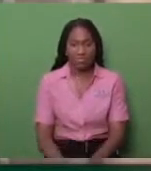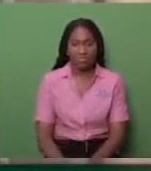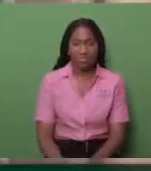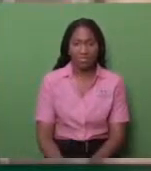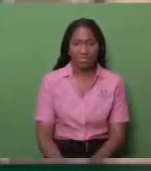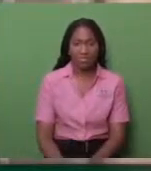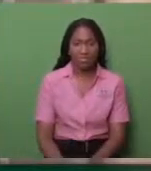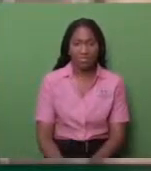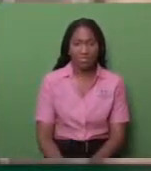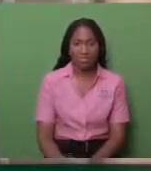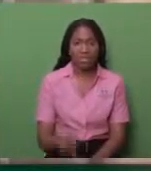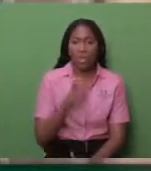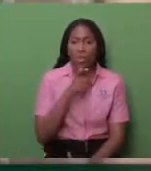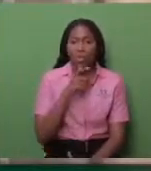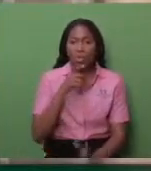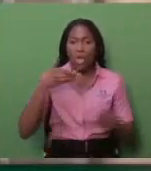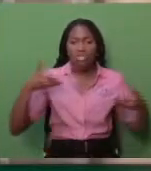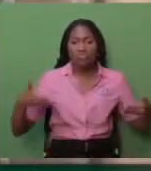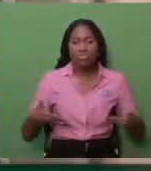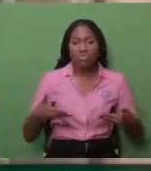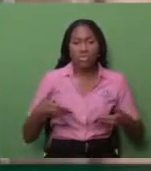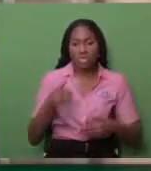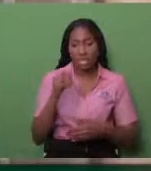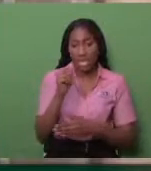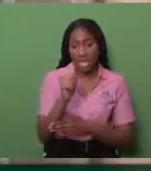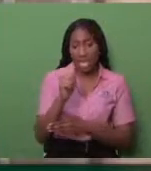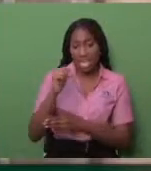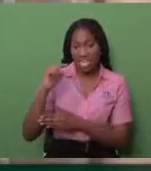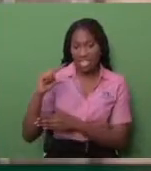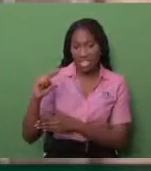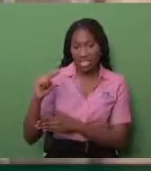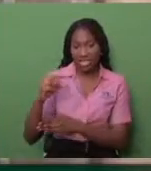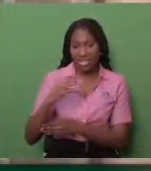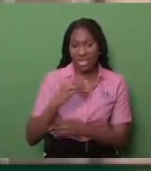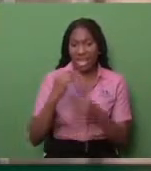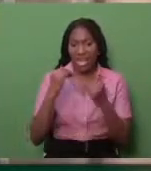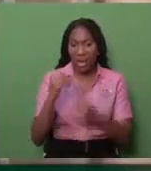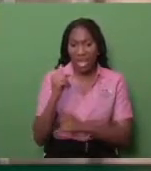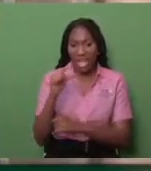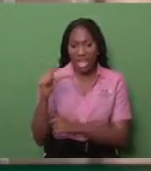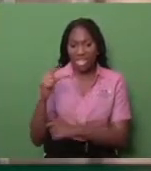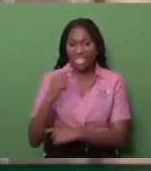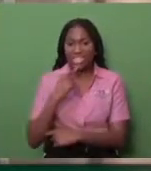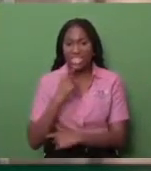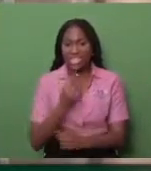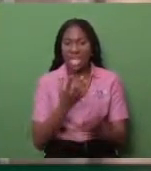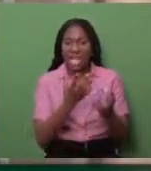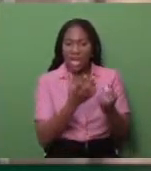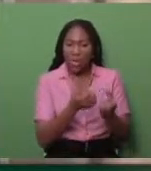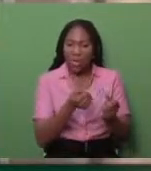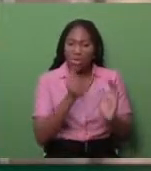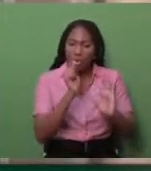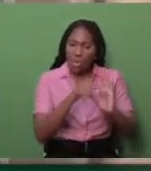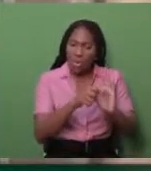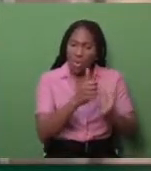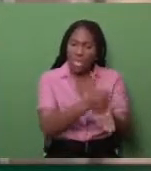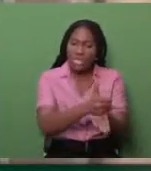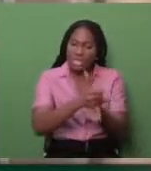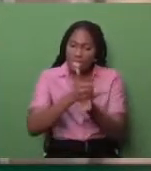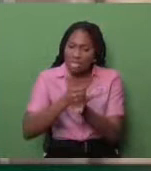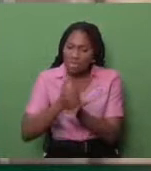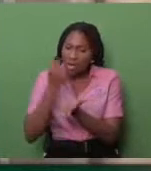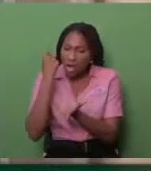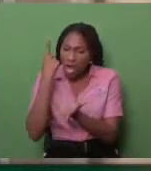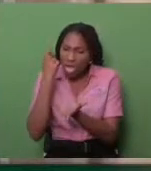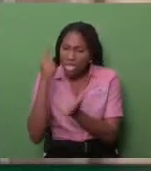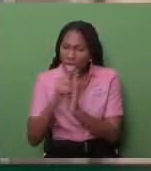by the AG, who apparently is now confessing that he needs the help of the court to read and understand the legislation that he drafted and brought